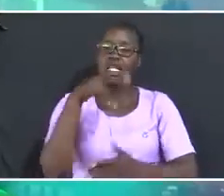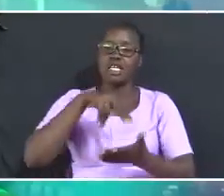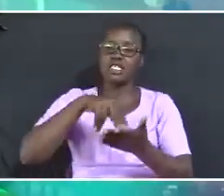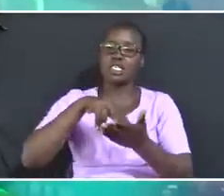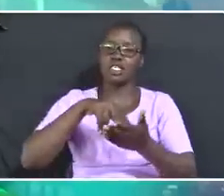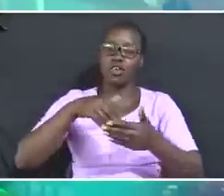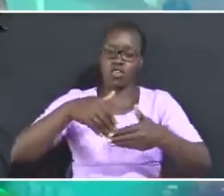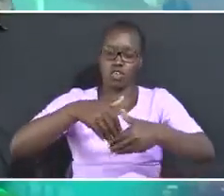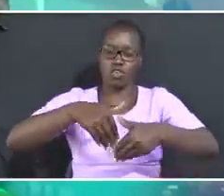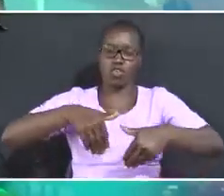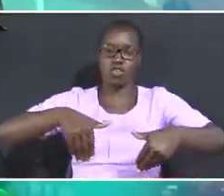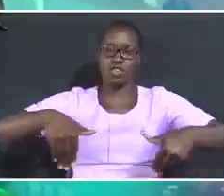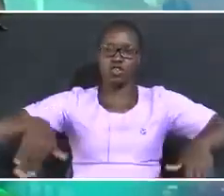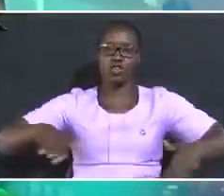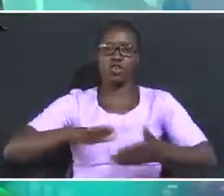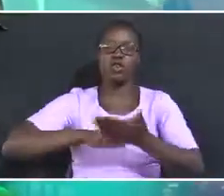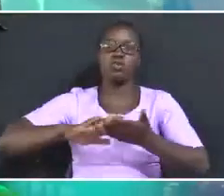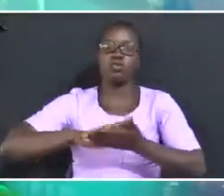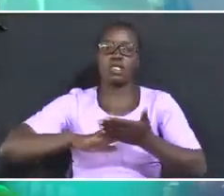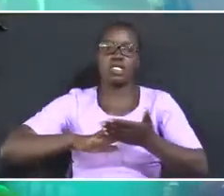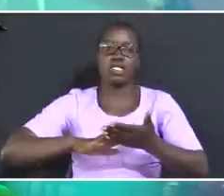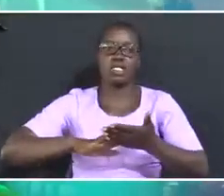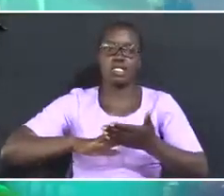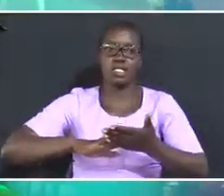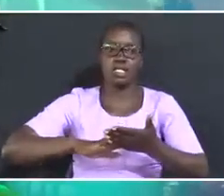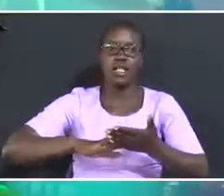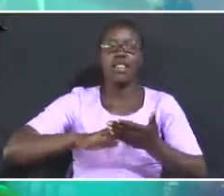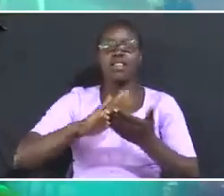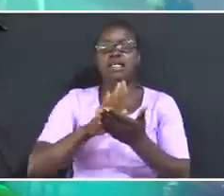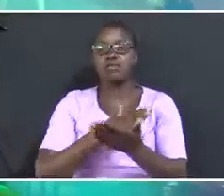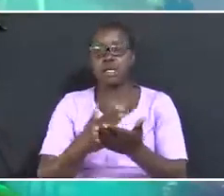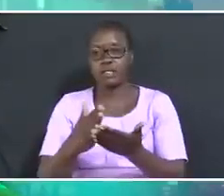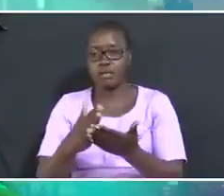the horizontal base. That is departments